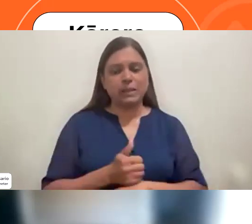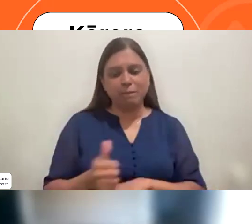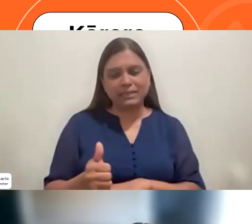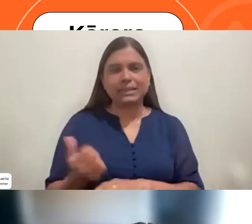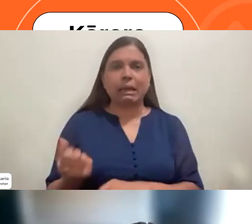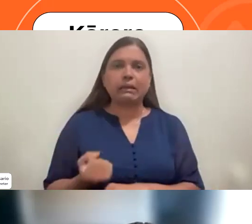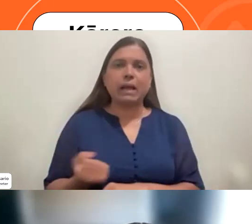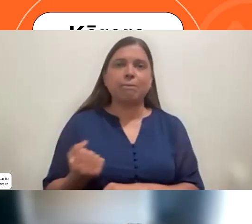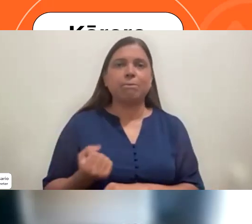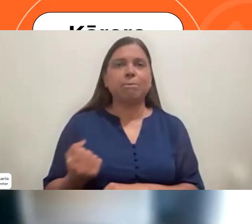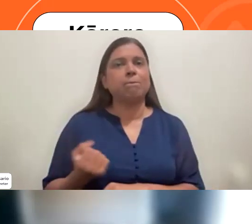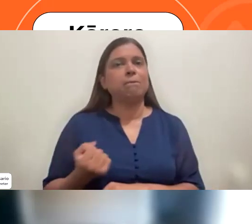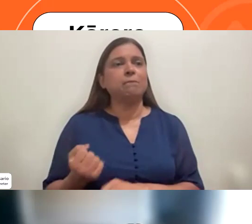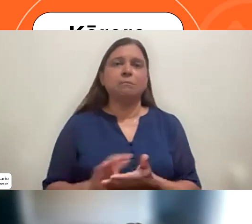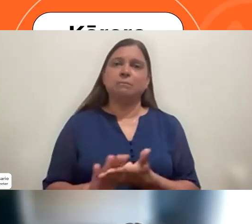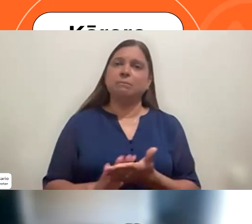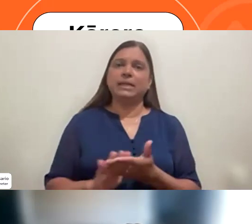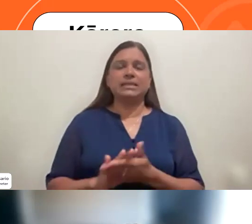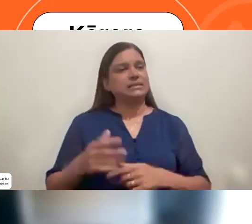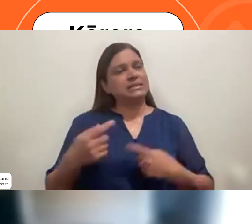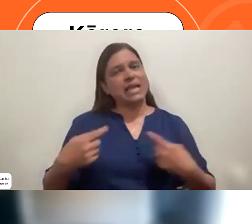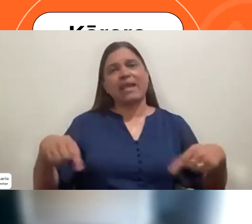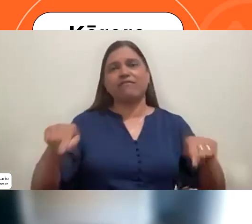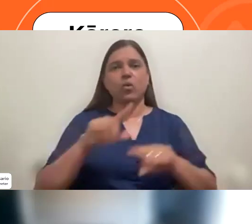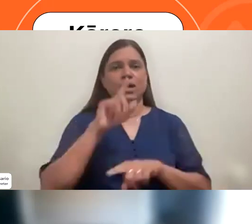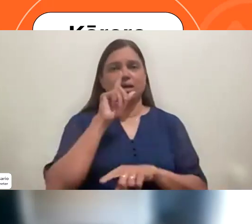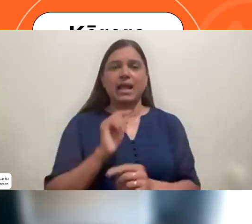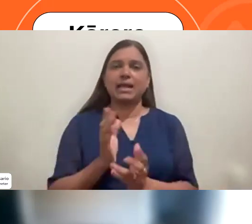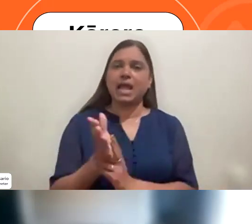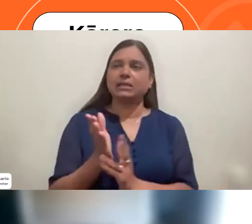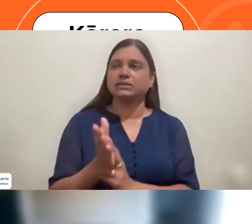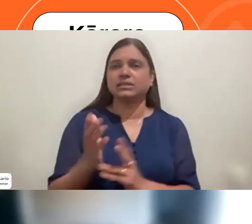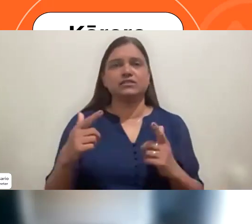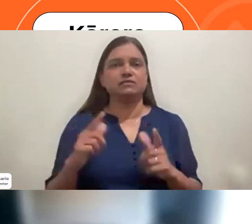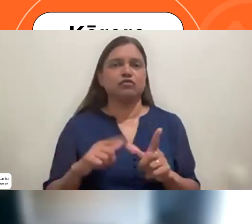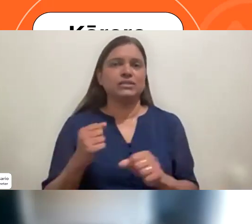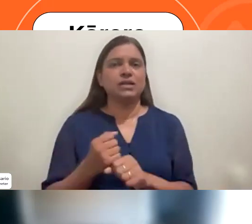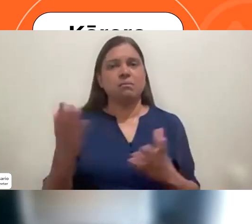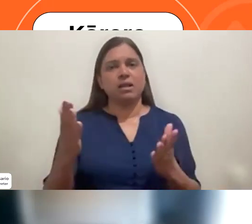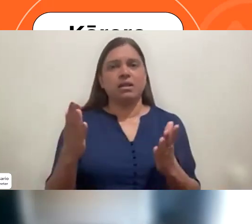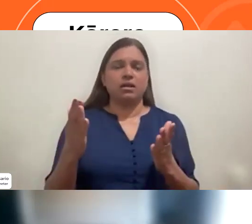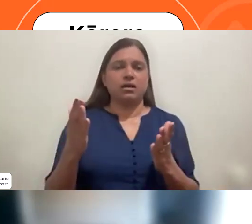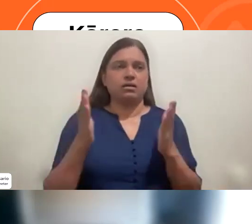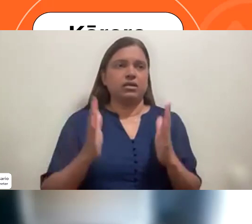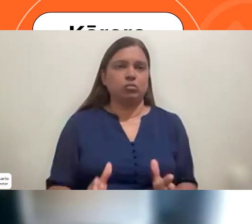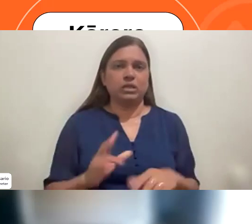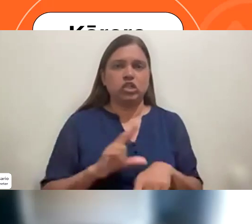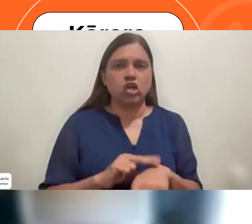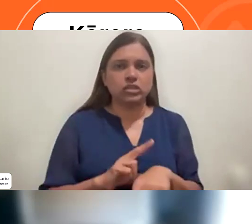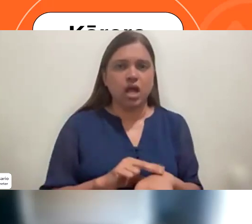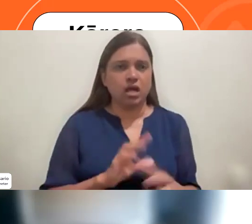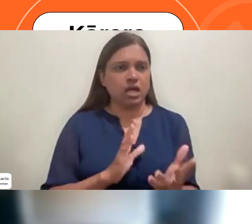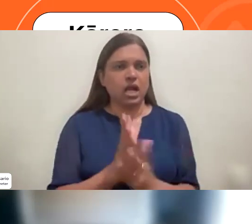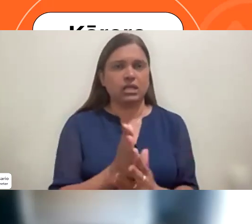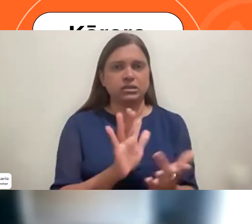well, where everyone has access to a doctor, a superhuman doctor or whatever as well. So they're all really important